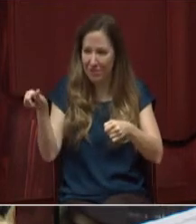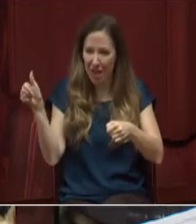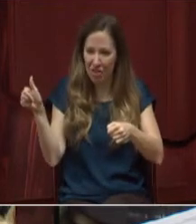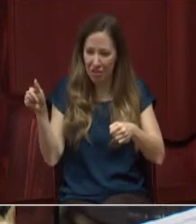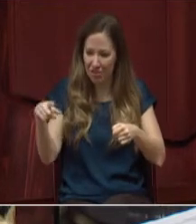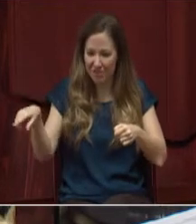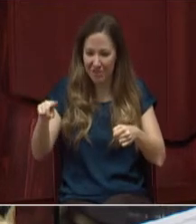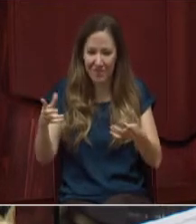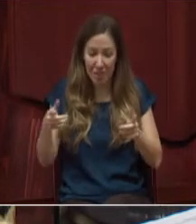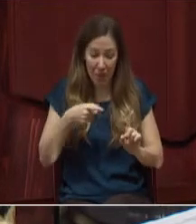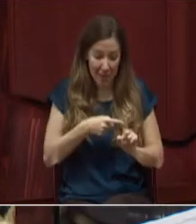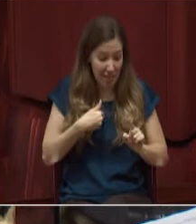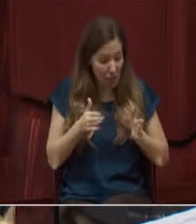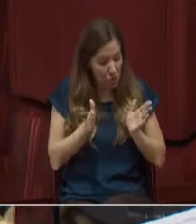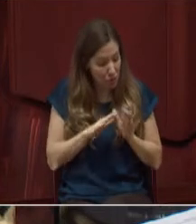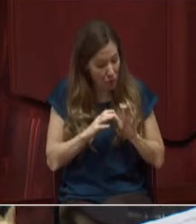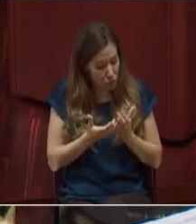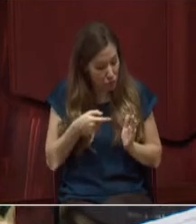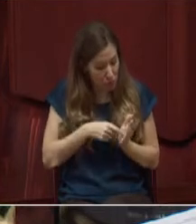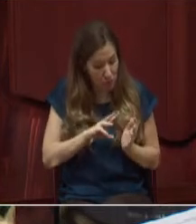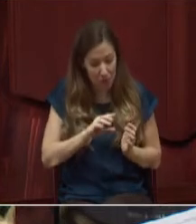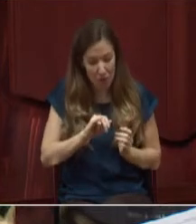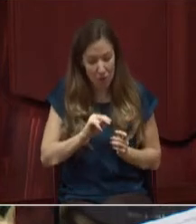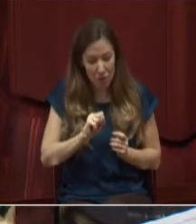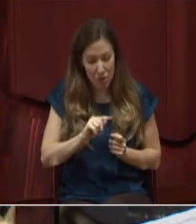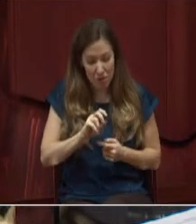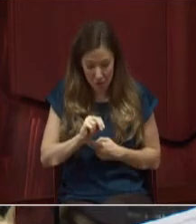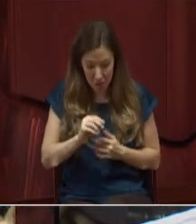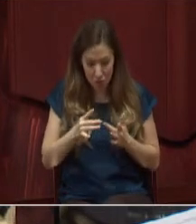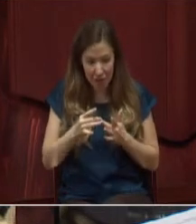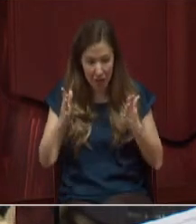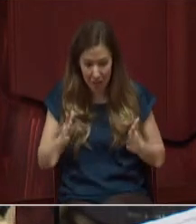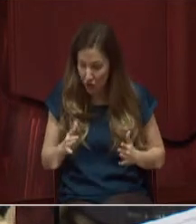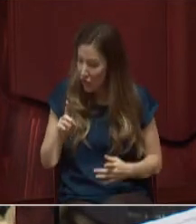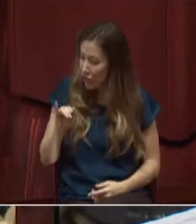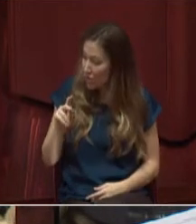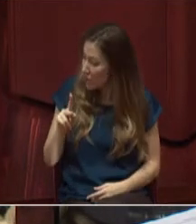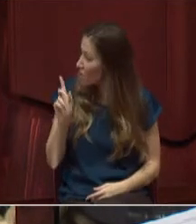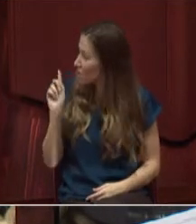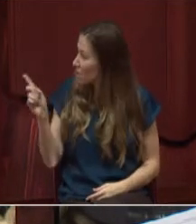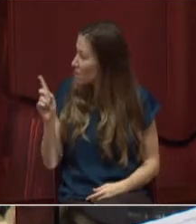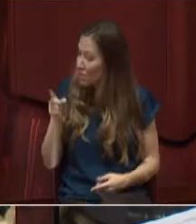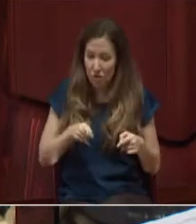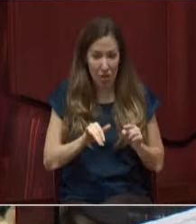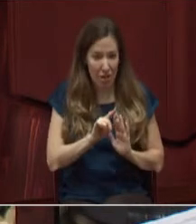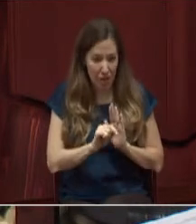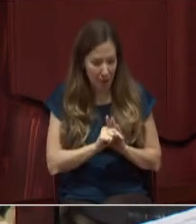very small group, and Winston was one of the leaders along with Dick during the lead up to it,